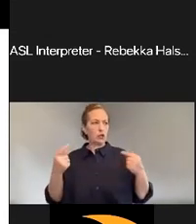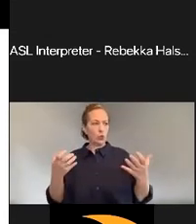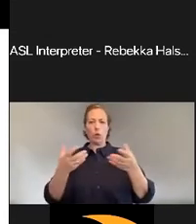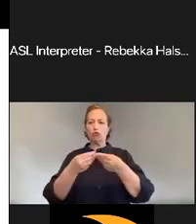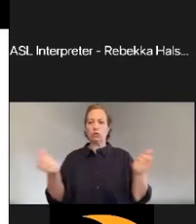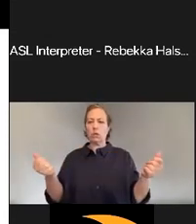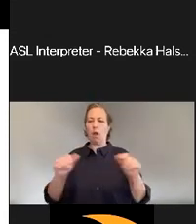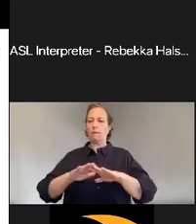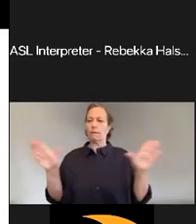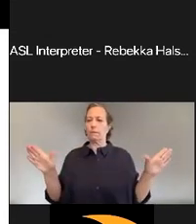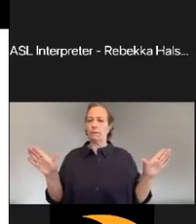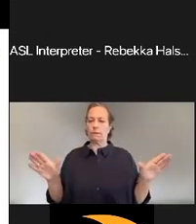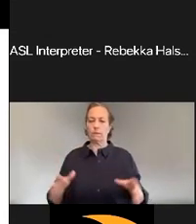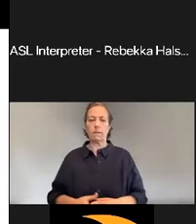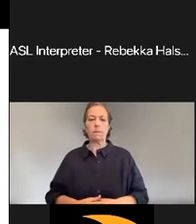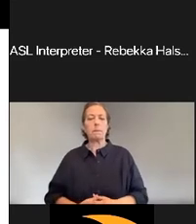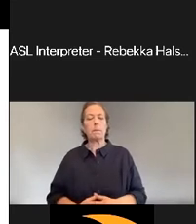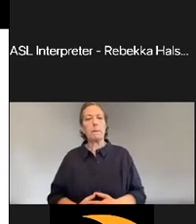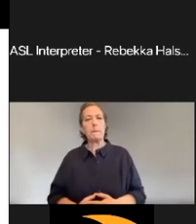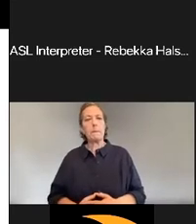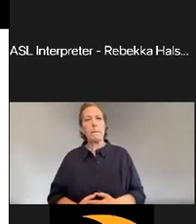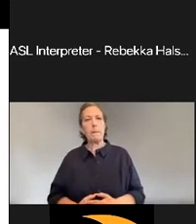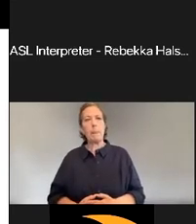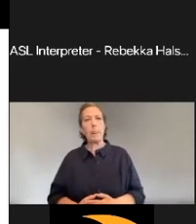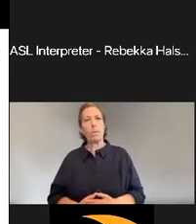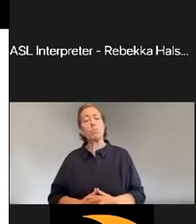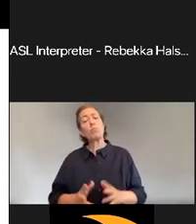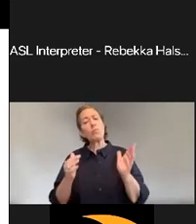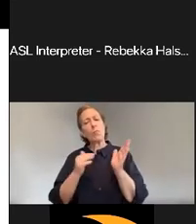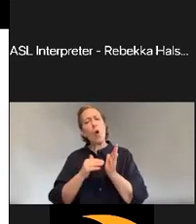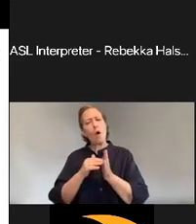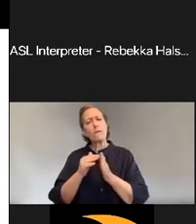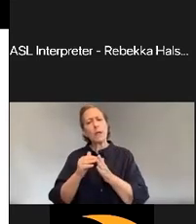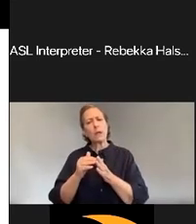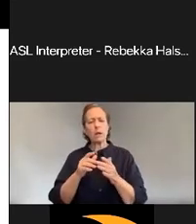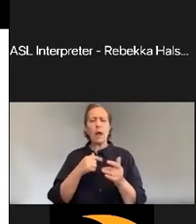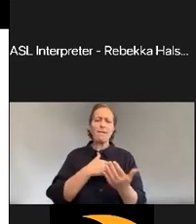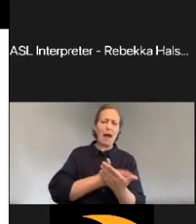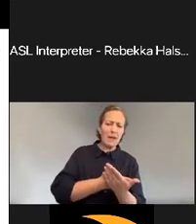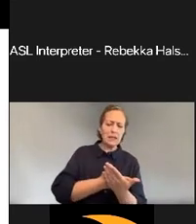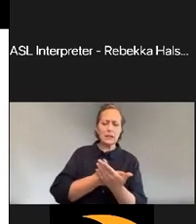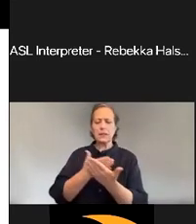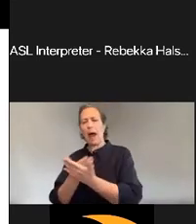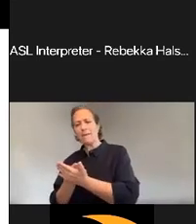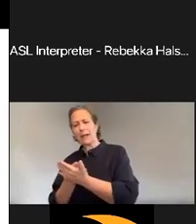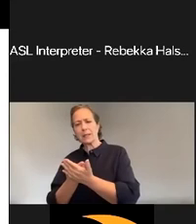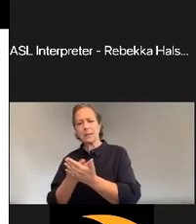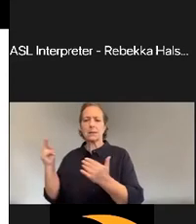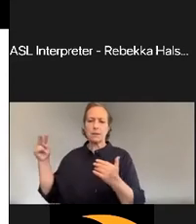incident. In most cases, there's evidence on both sides. And